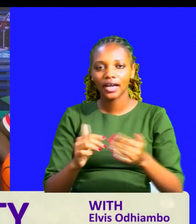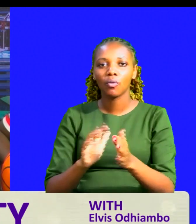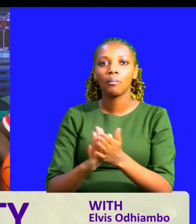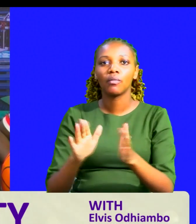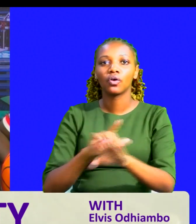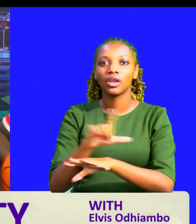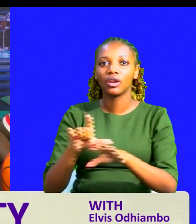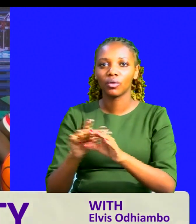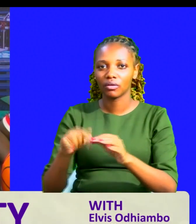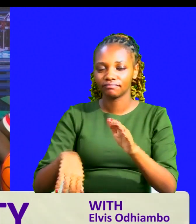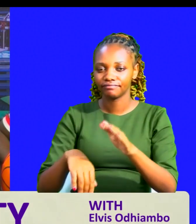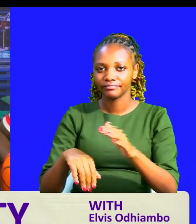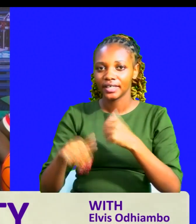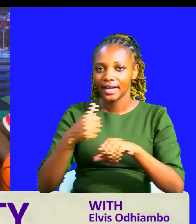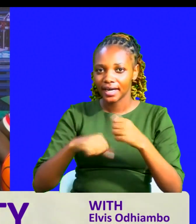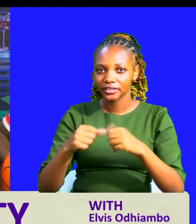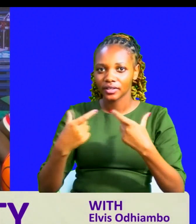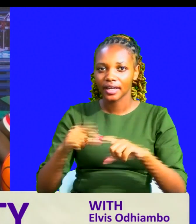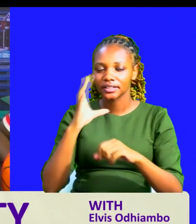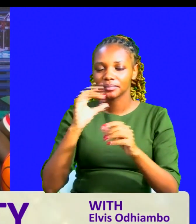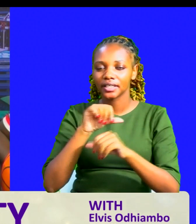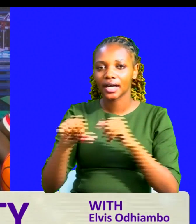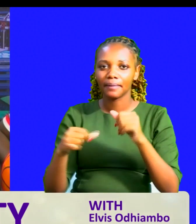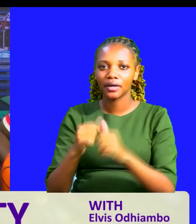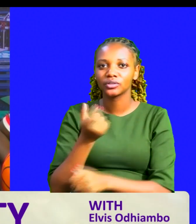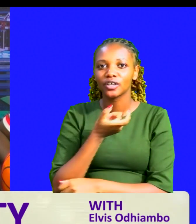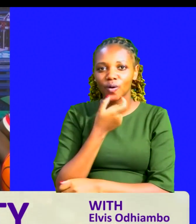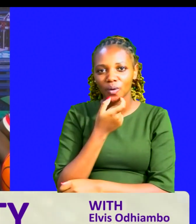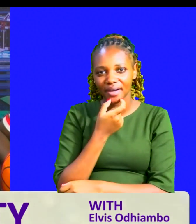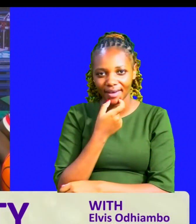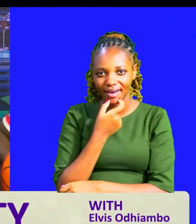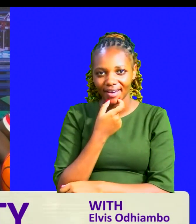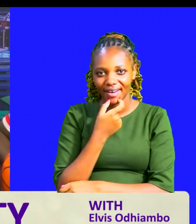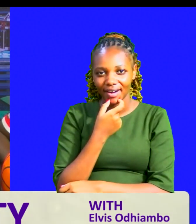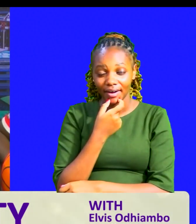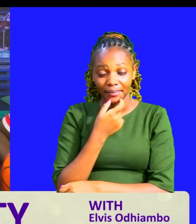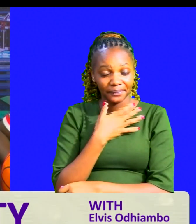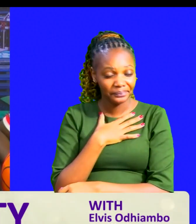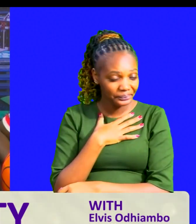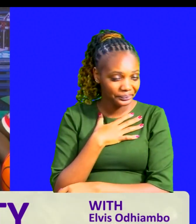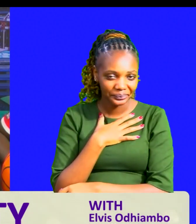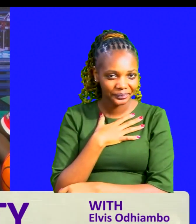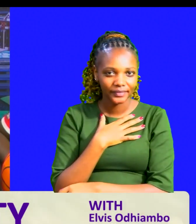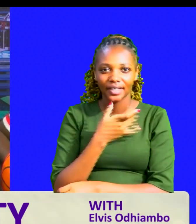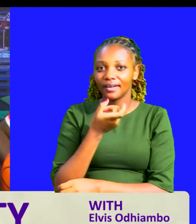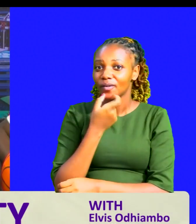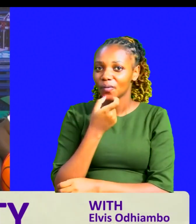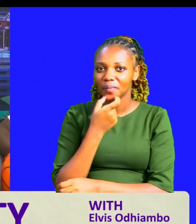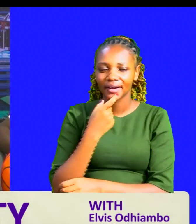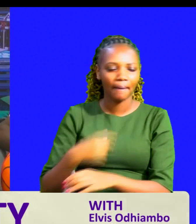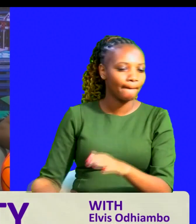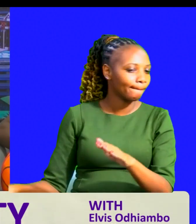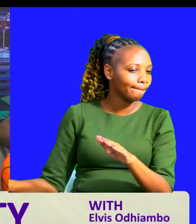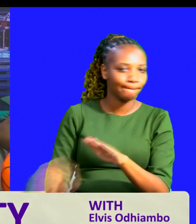action. Let's talk about the embattled Gor Mahia club, because they have been wametupiliwa mbali as far as the